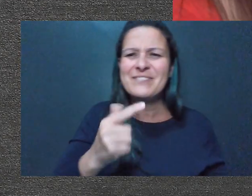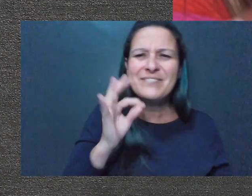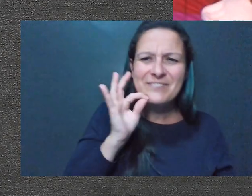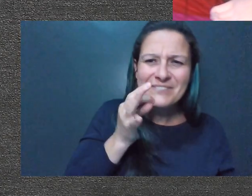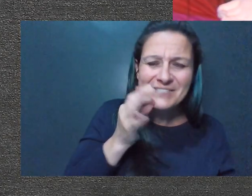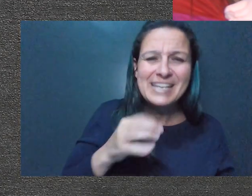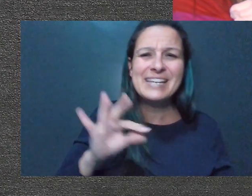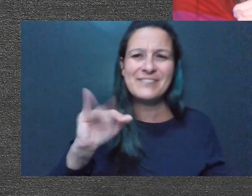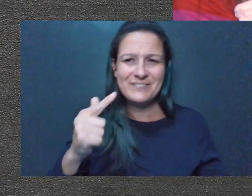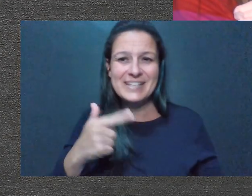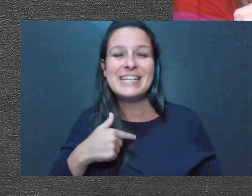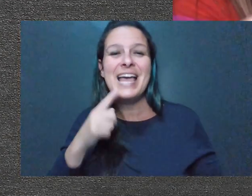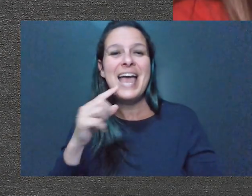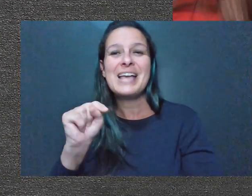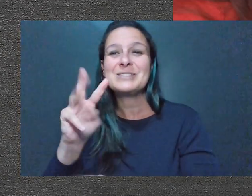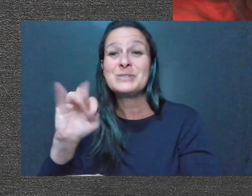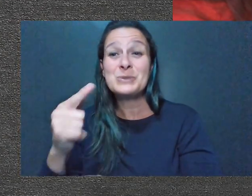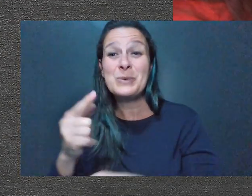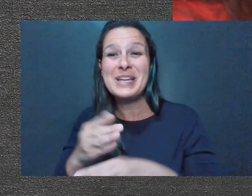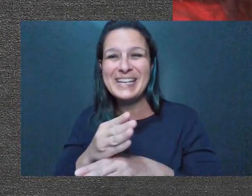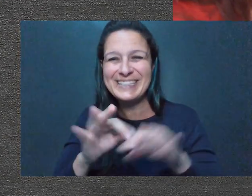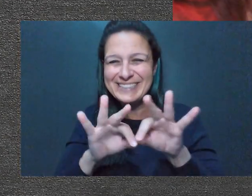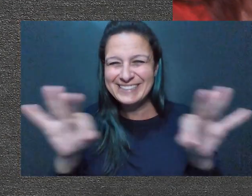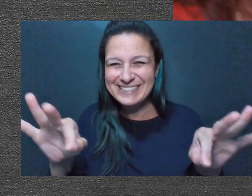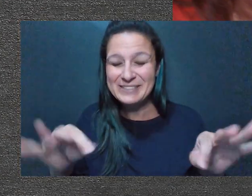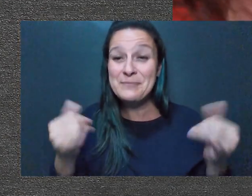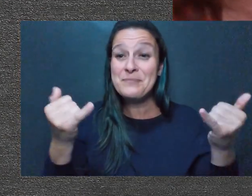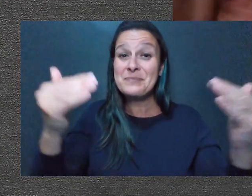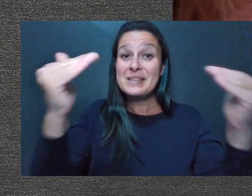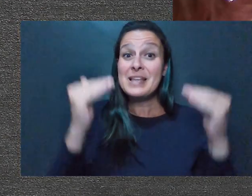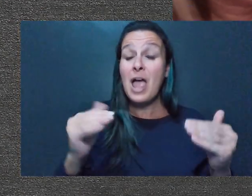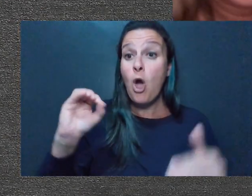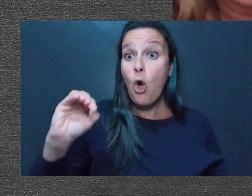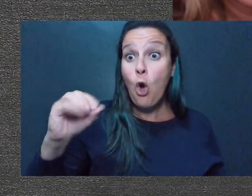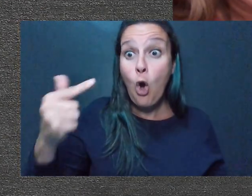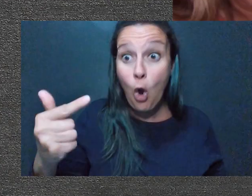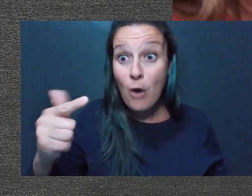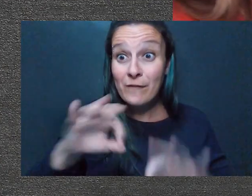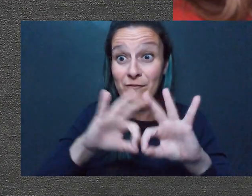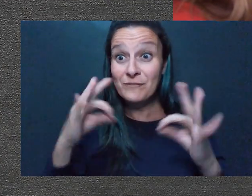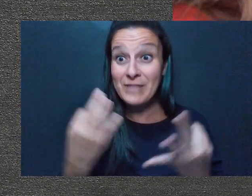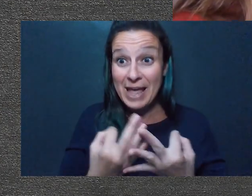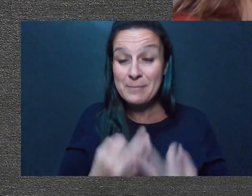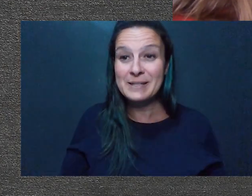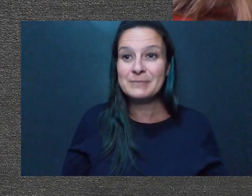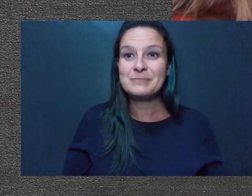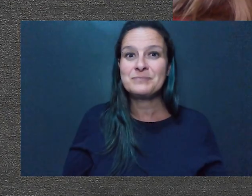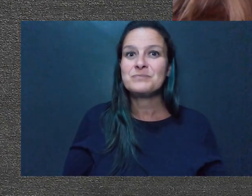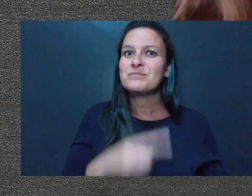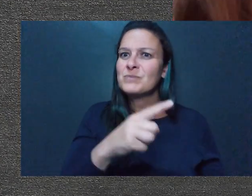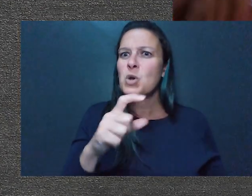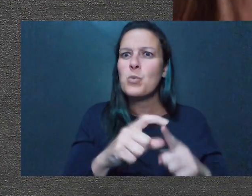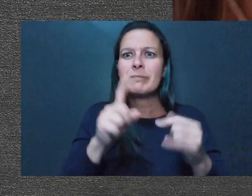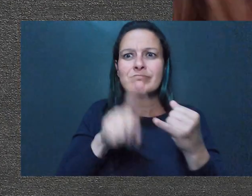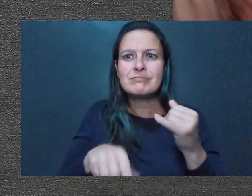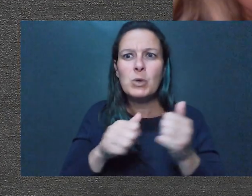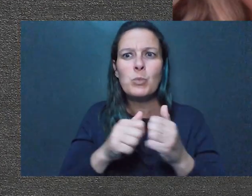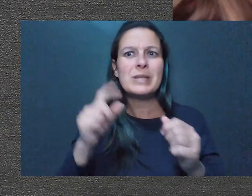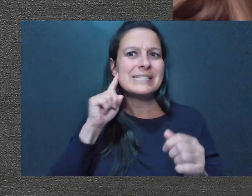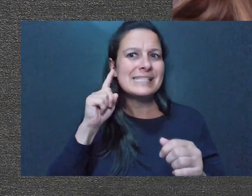twig. Ig. Let's meet the Og family. All of these words end with the